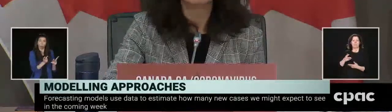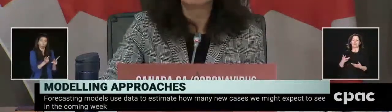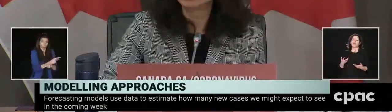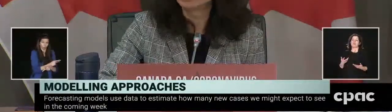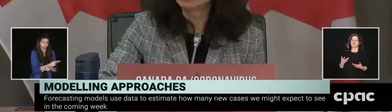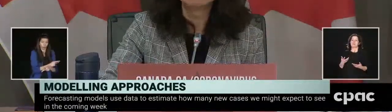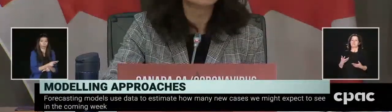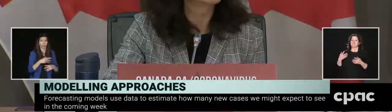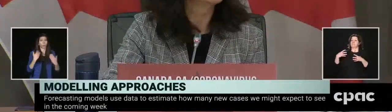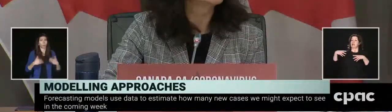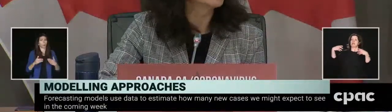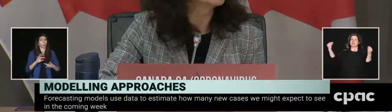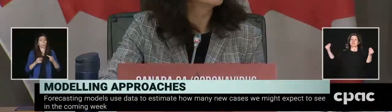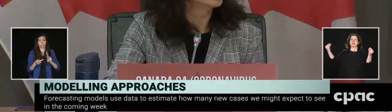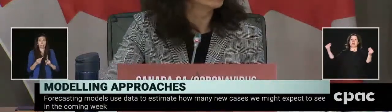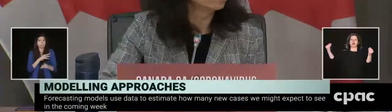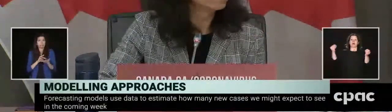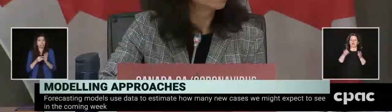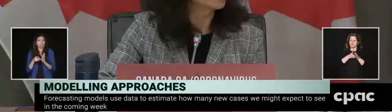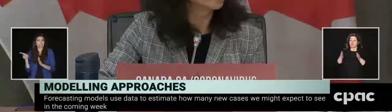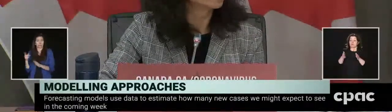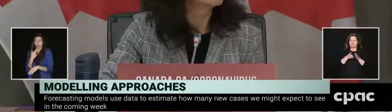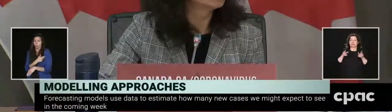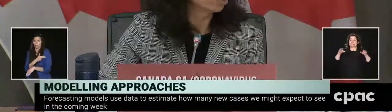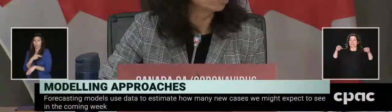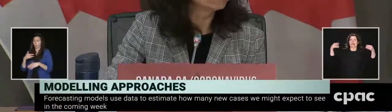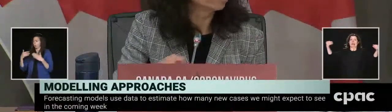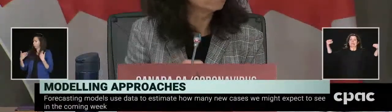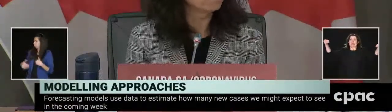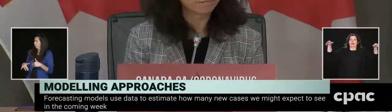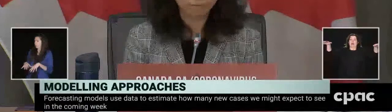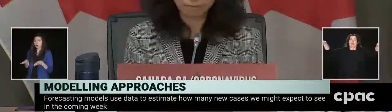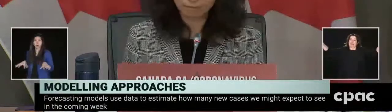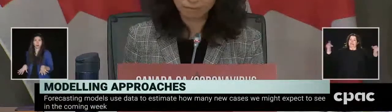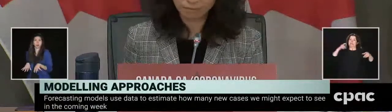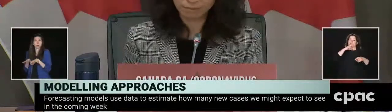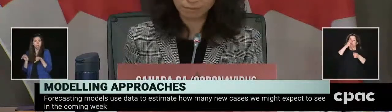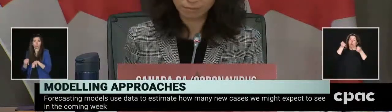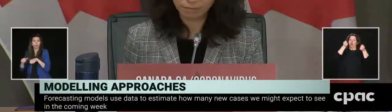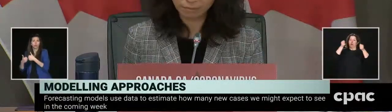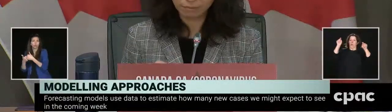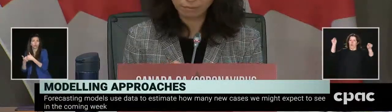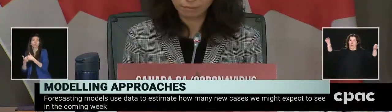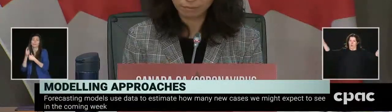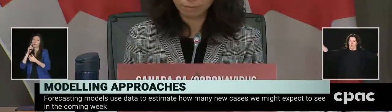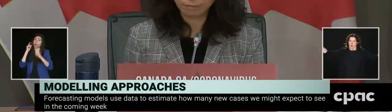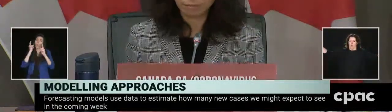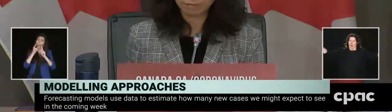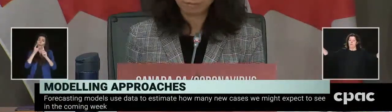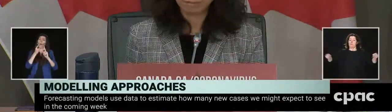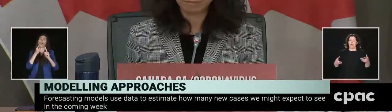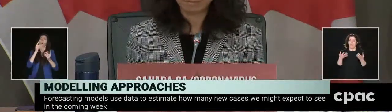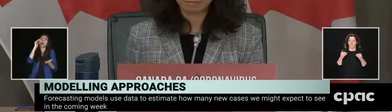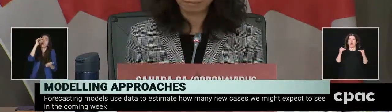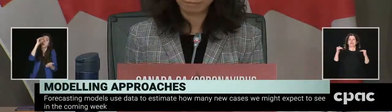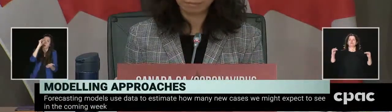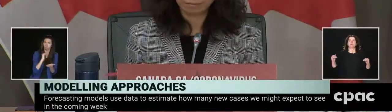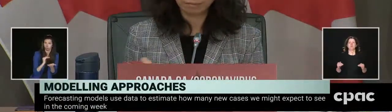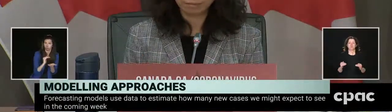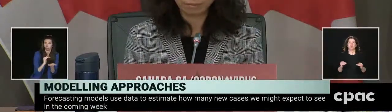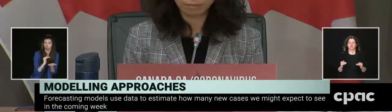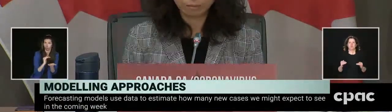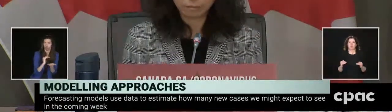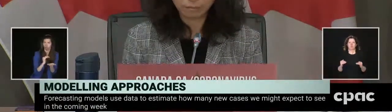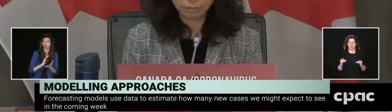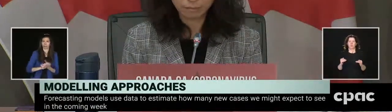So what we want to do is to stay under that kind of trajectory. Okay. These models are based